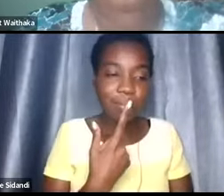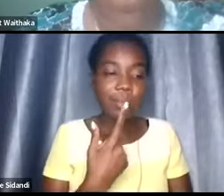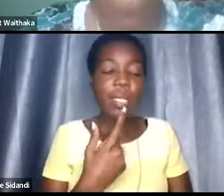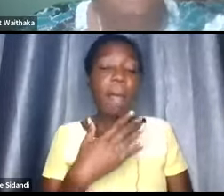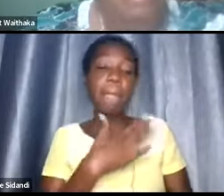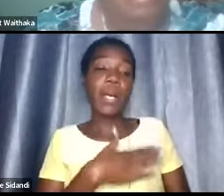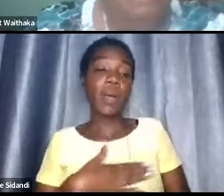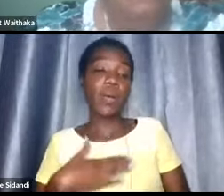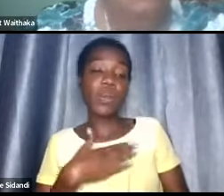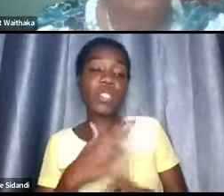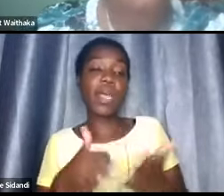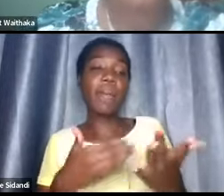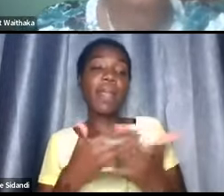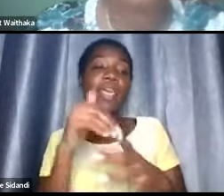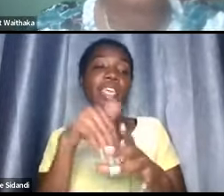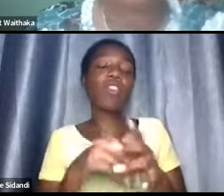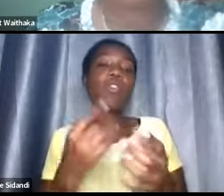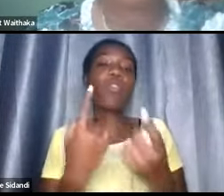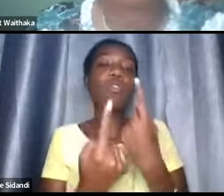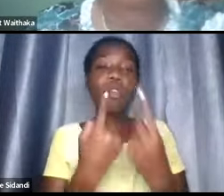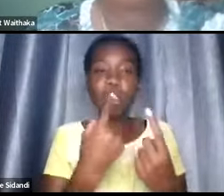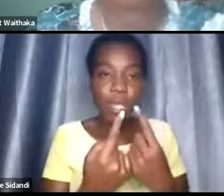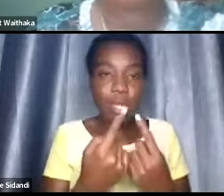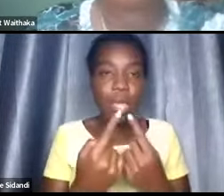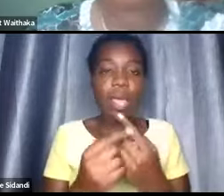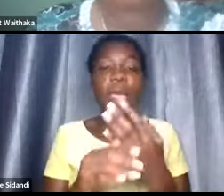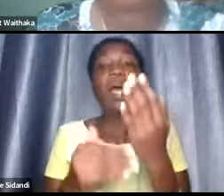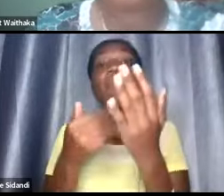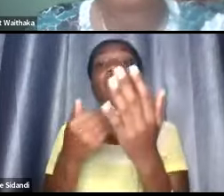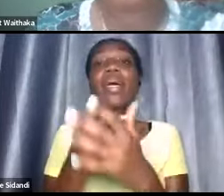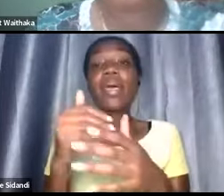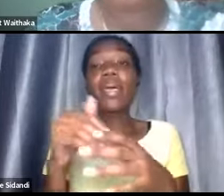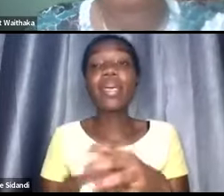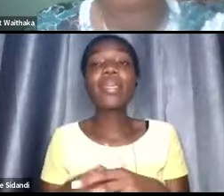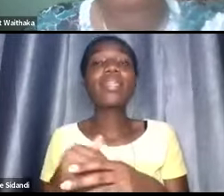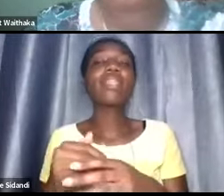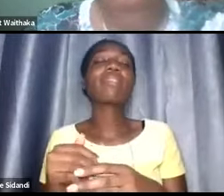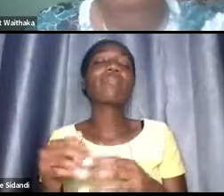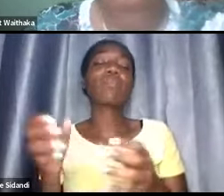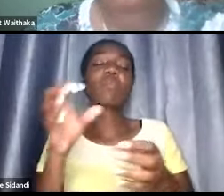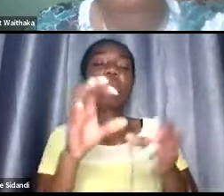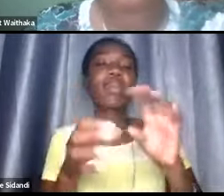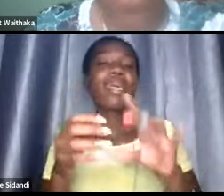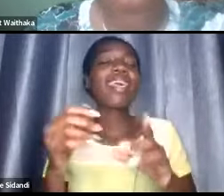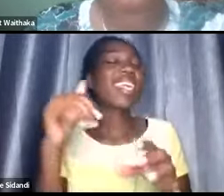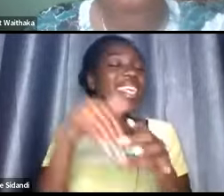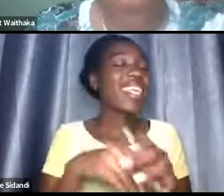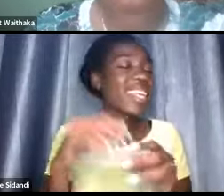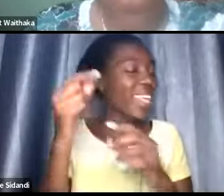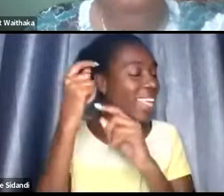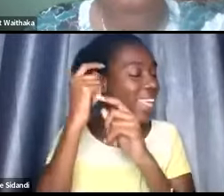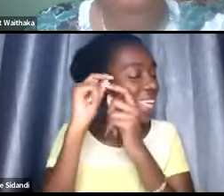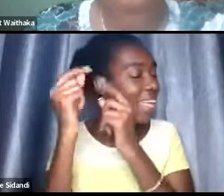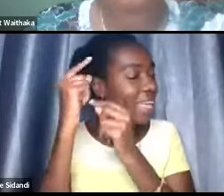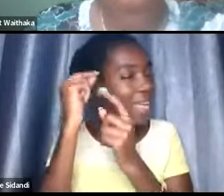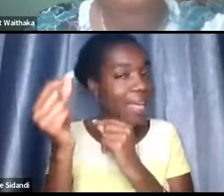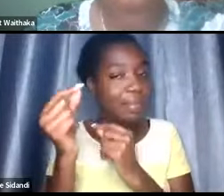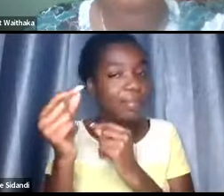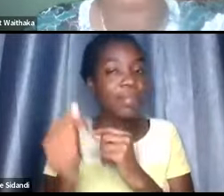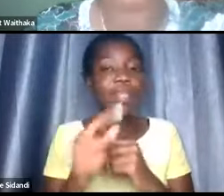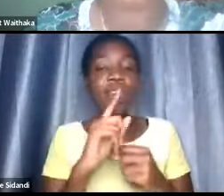even in cooking. It applies in cosmetology. It applies in hair, all those things. Those are